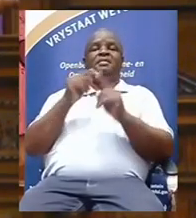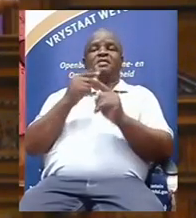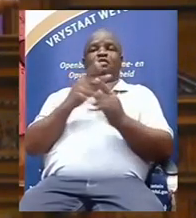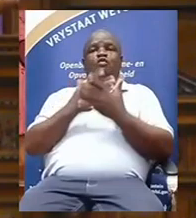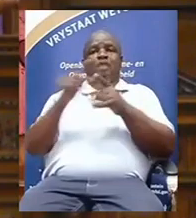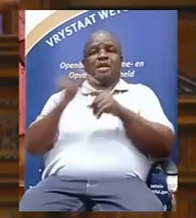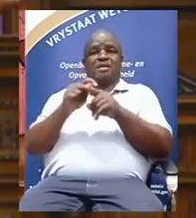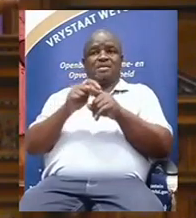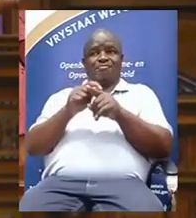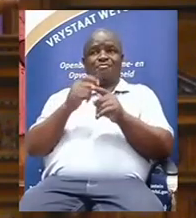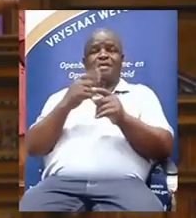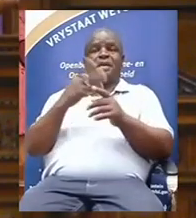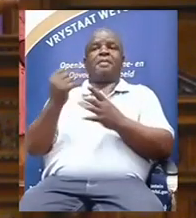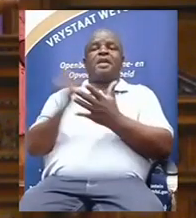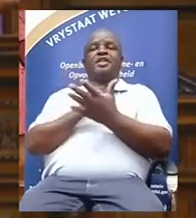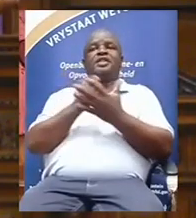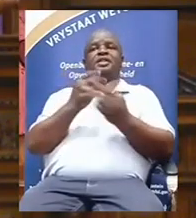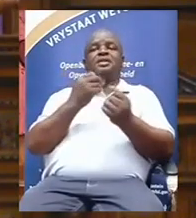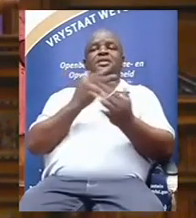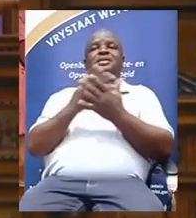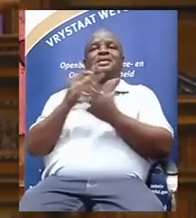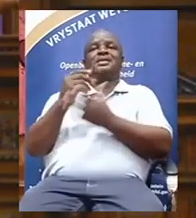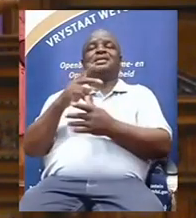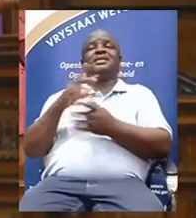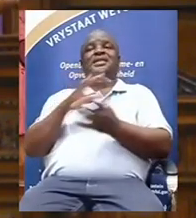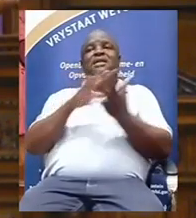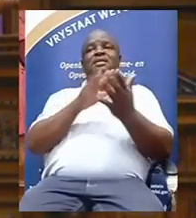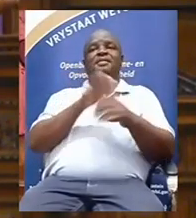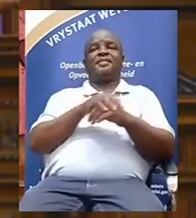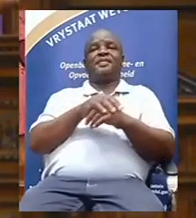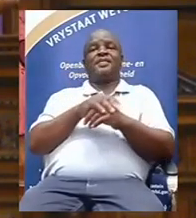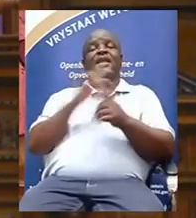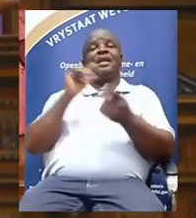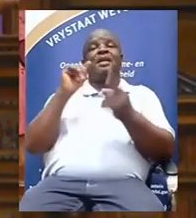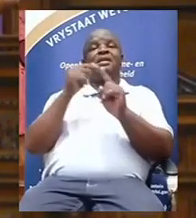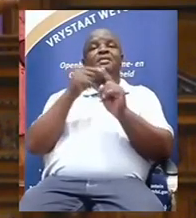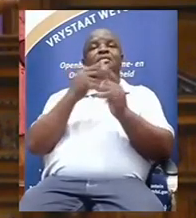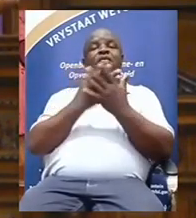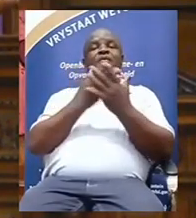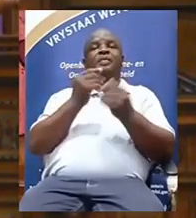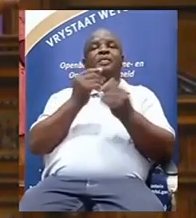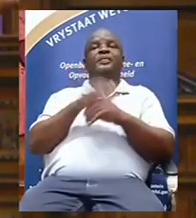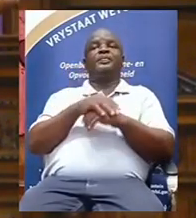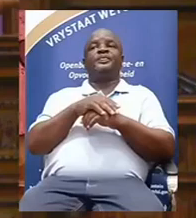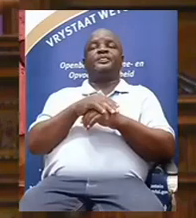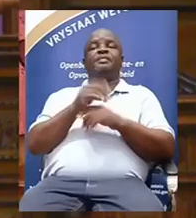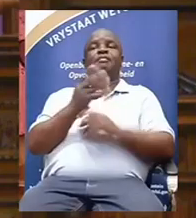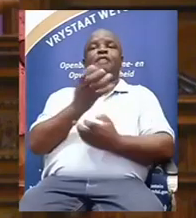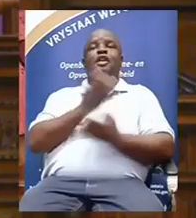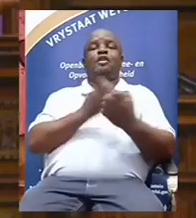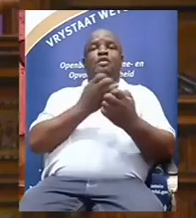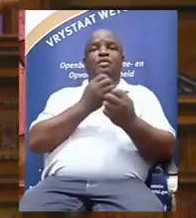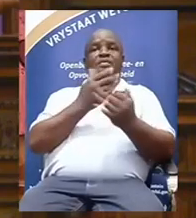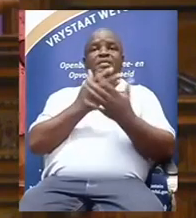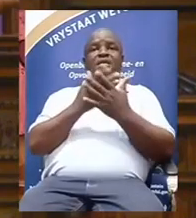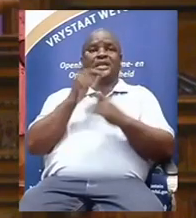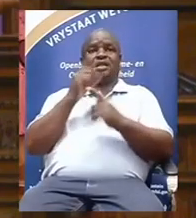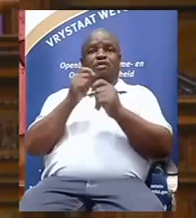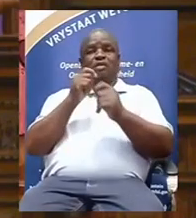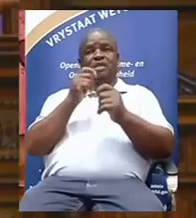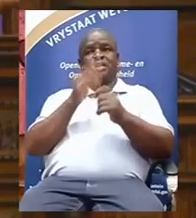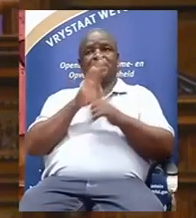training centers. The purpose of the Economic Regulation of Transport Bill